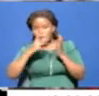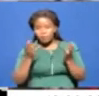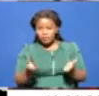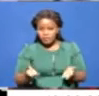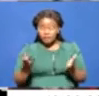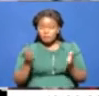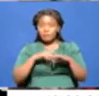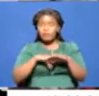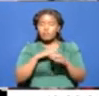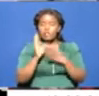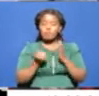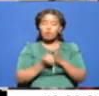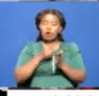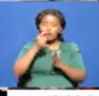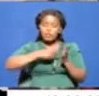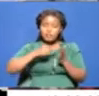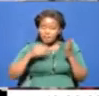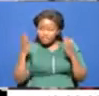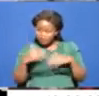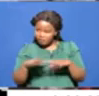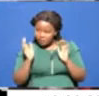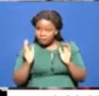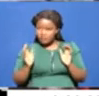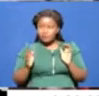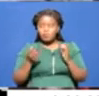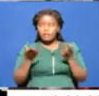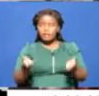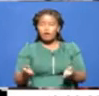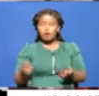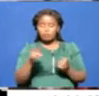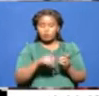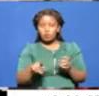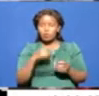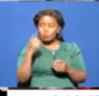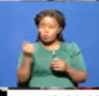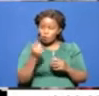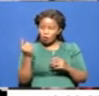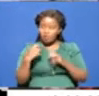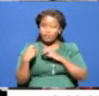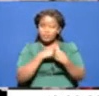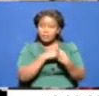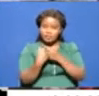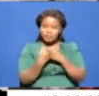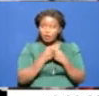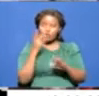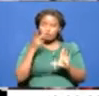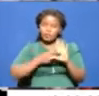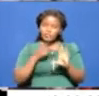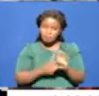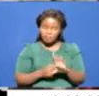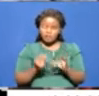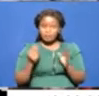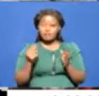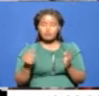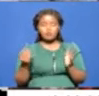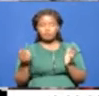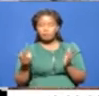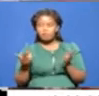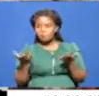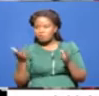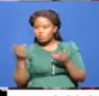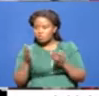signed, they have already been designed. So we've only struggled to participate at the supervision stage. But we will gain